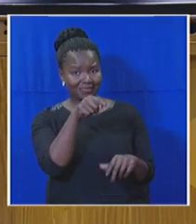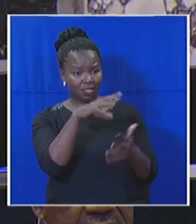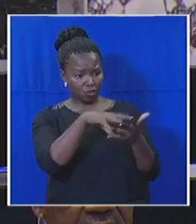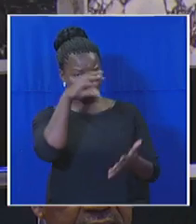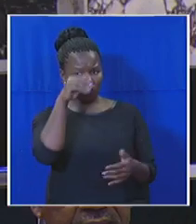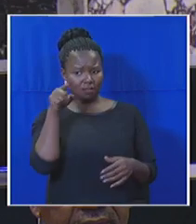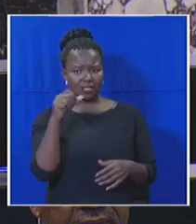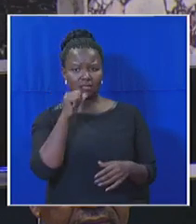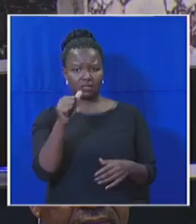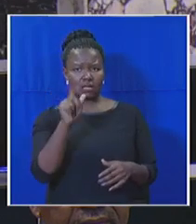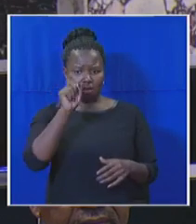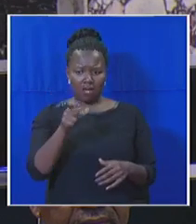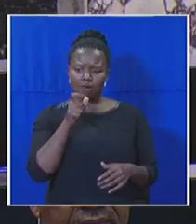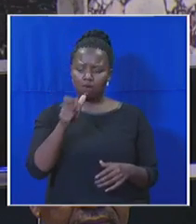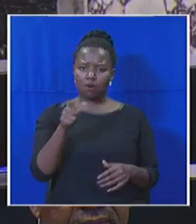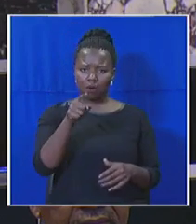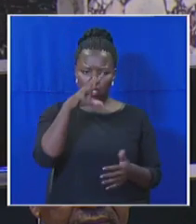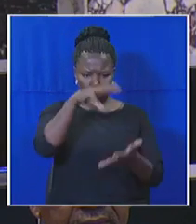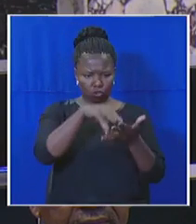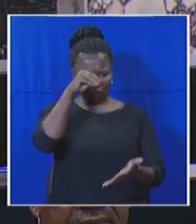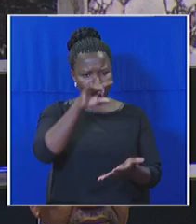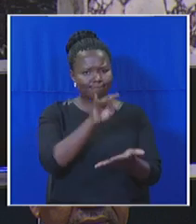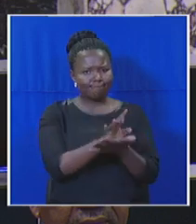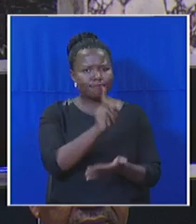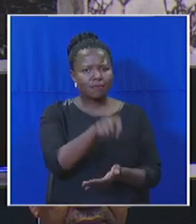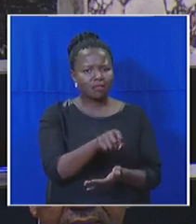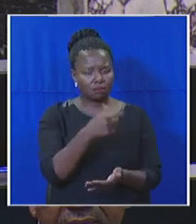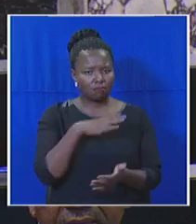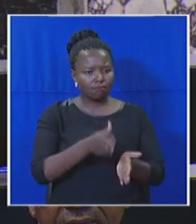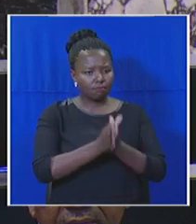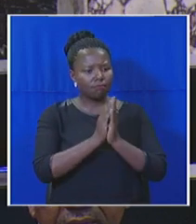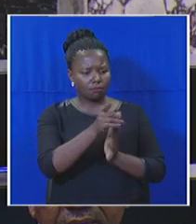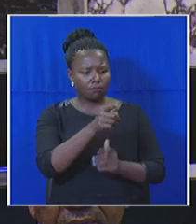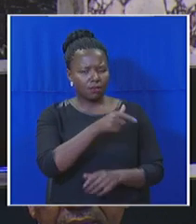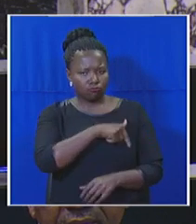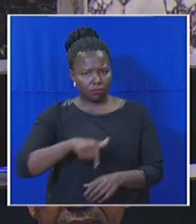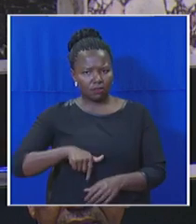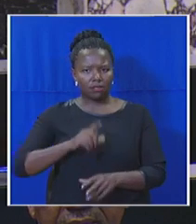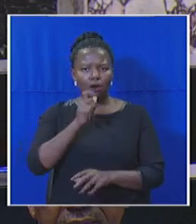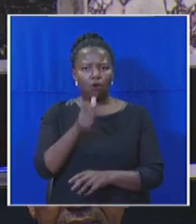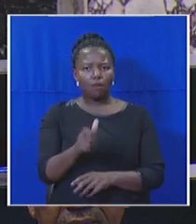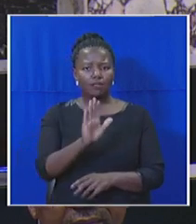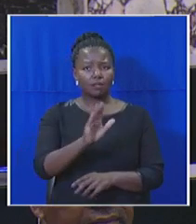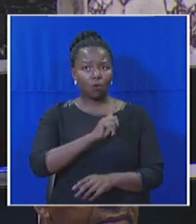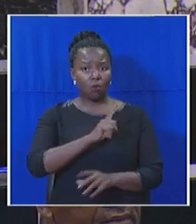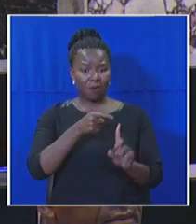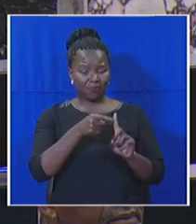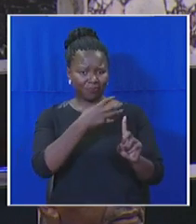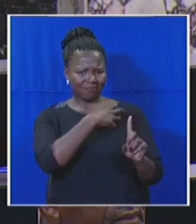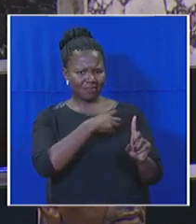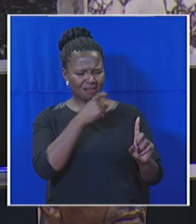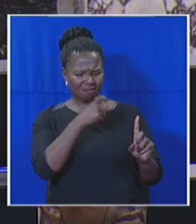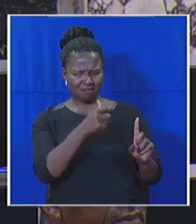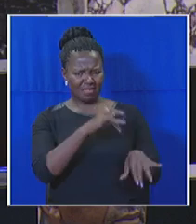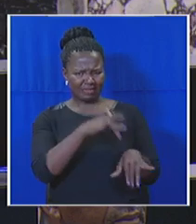to quip that students must fall. I would want to hear the comments of the President in that regard, because those comments were insensitive and